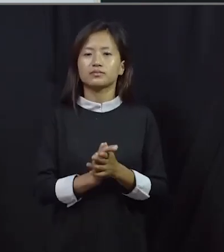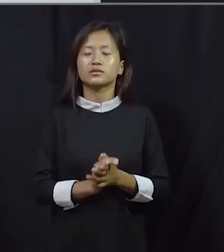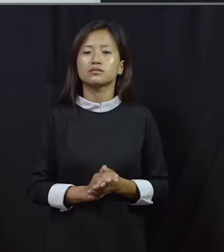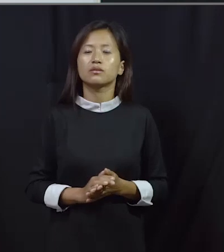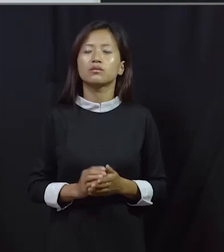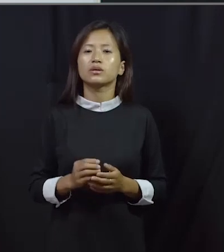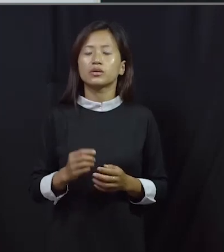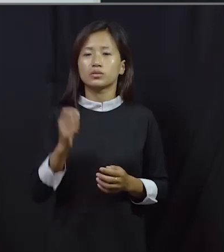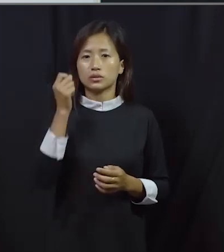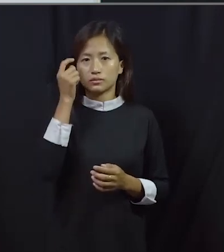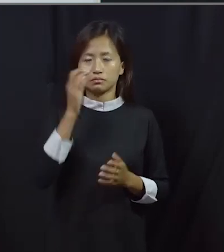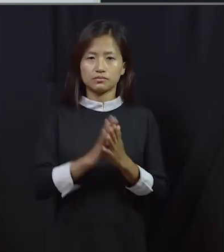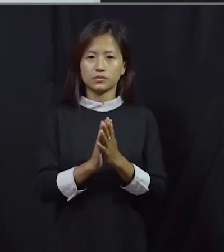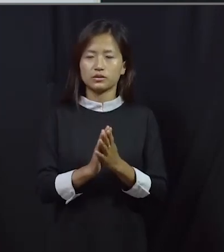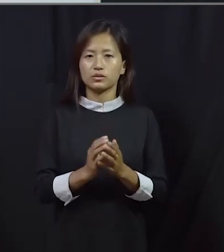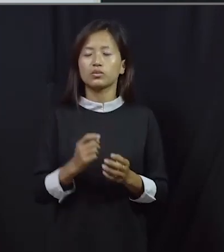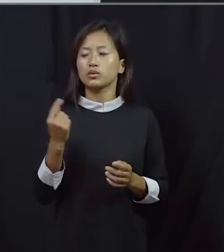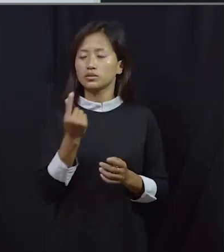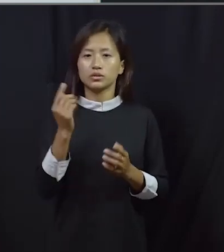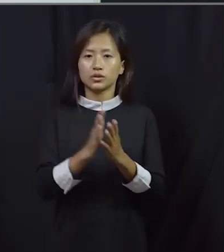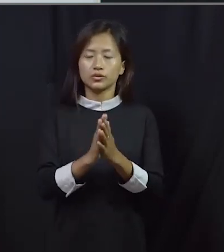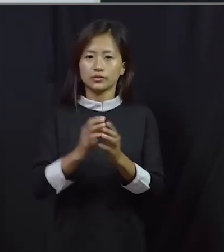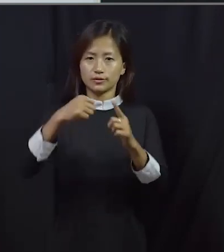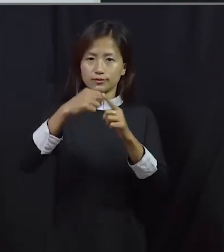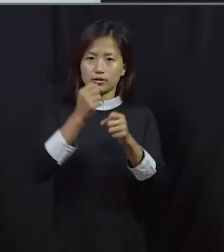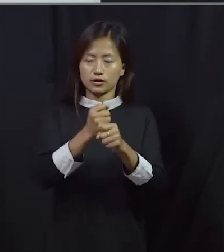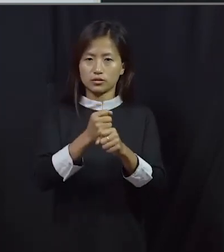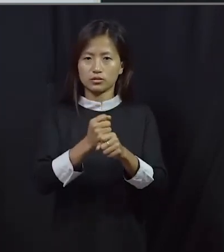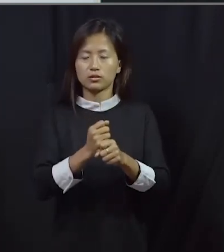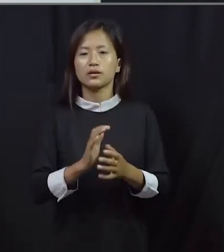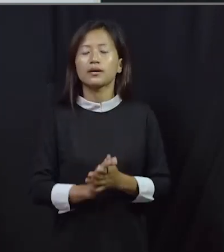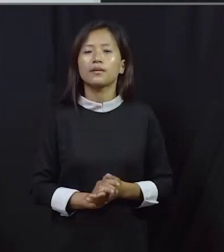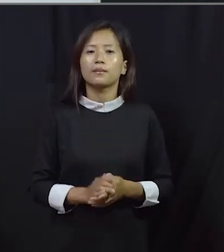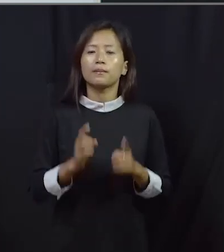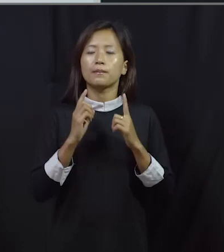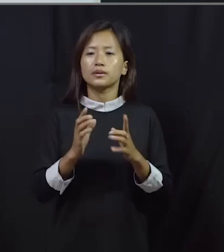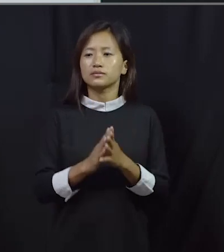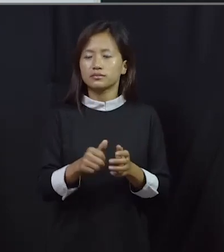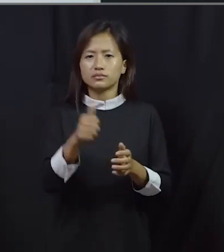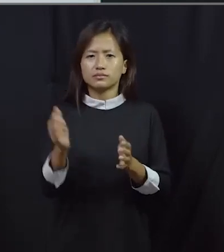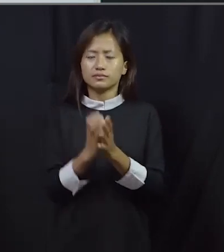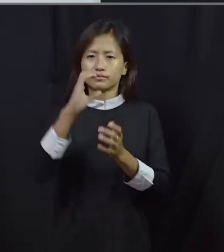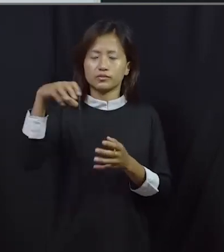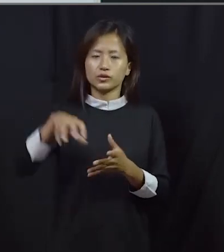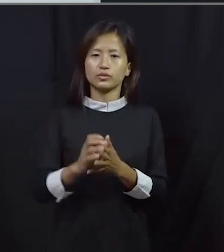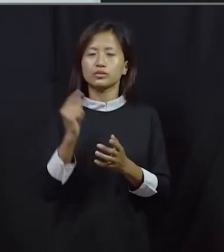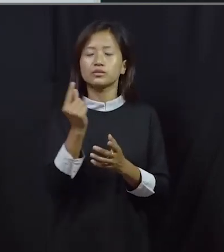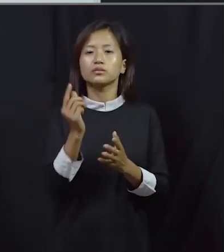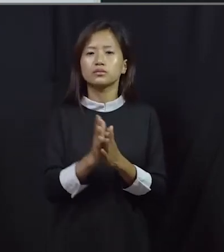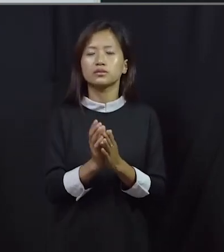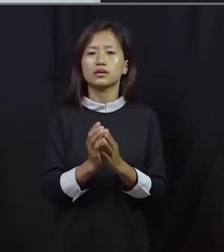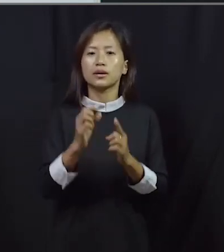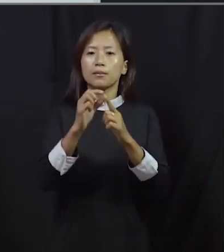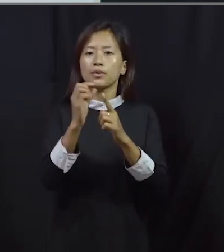kg? Because in India, you are using kg. 1 kg of potato, 2 kg of potato, right? All these kinds. So when they express you